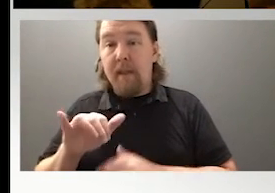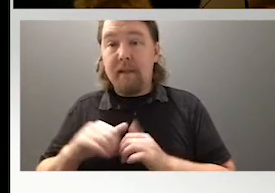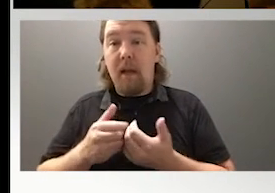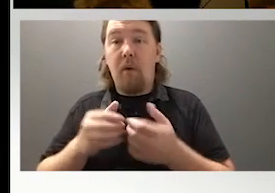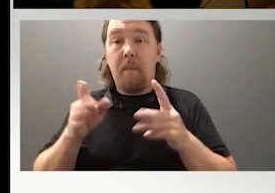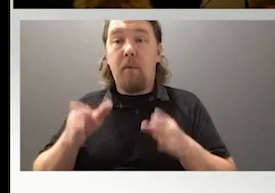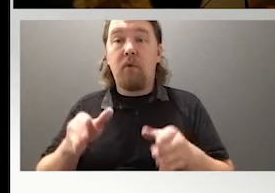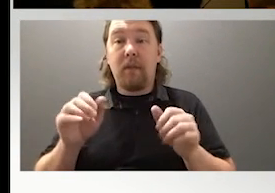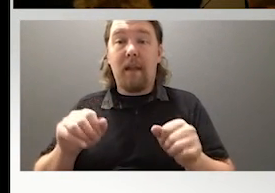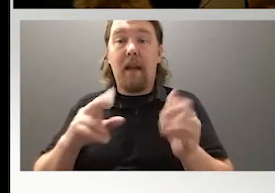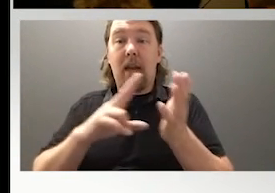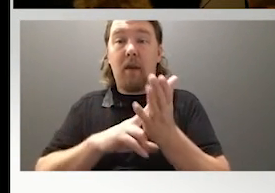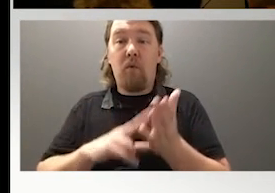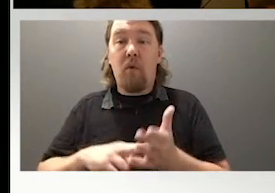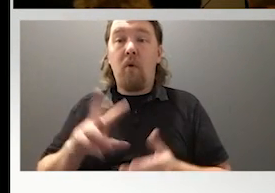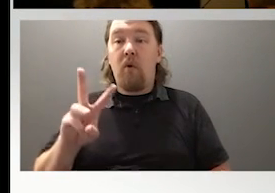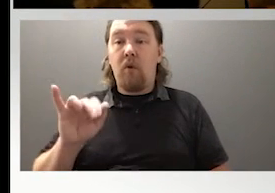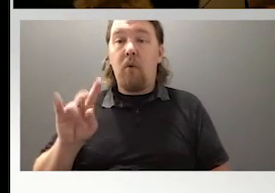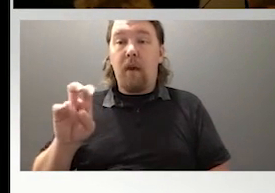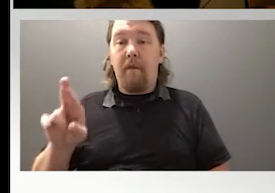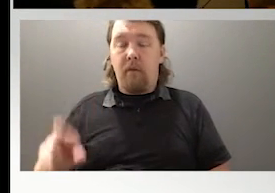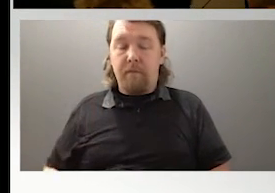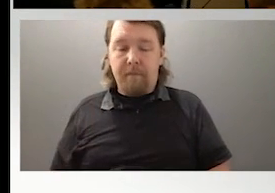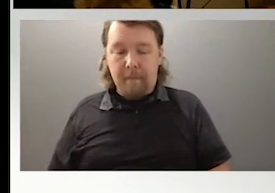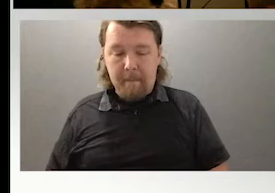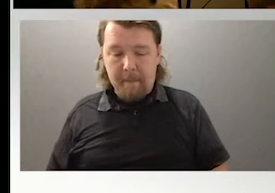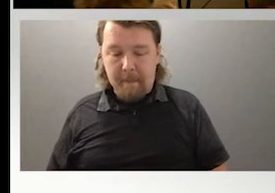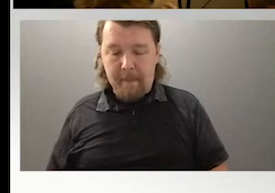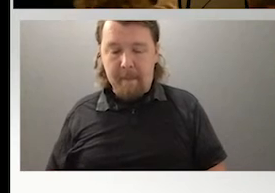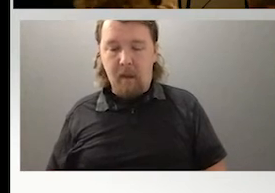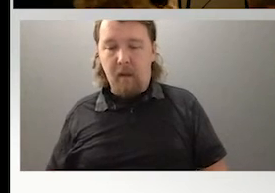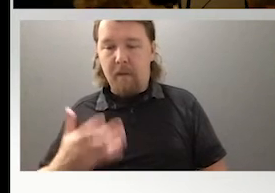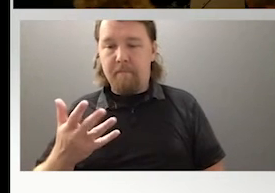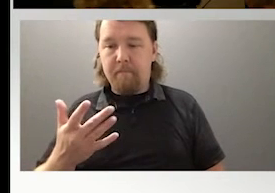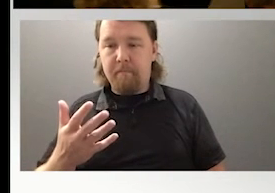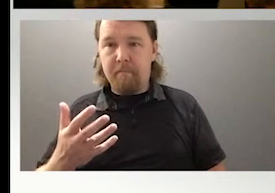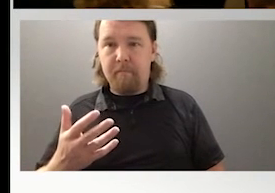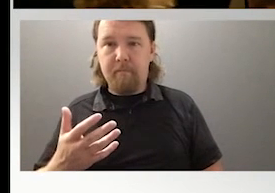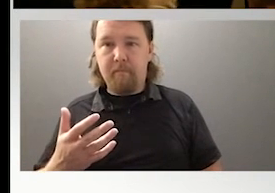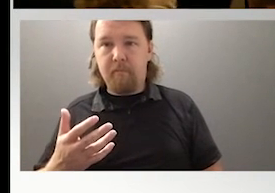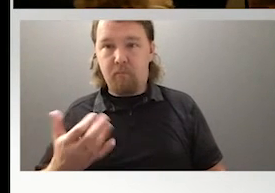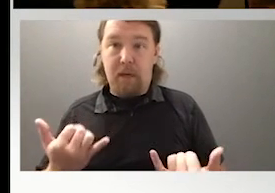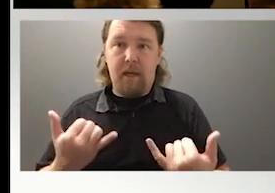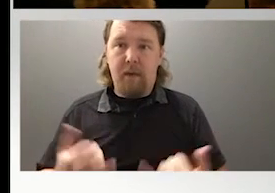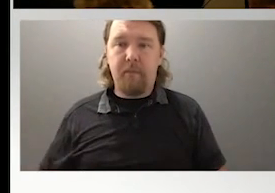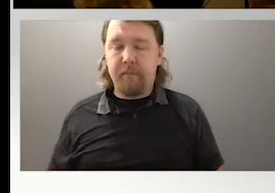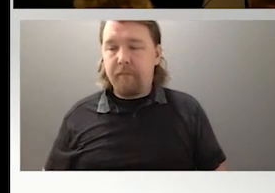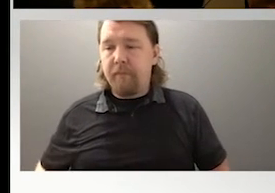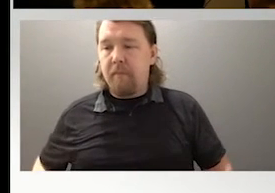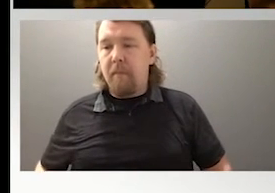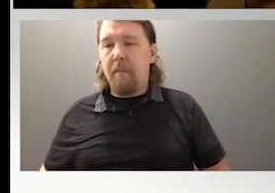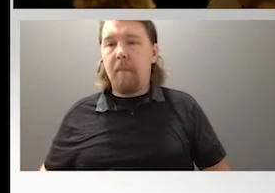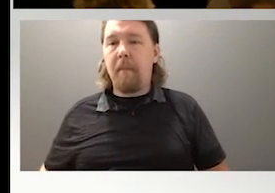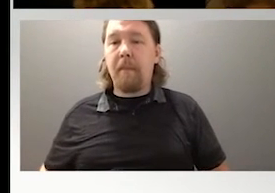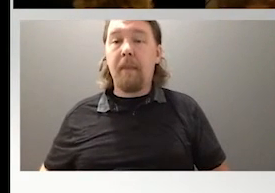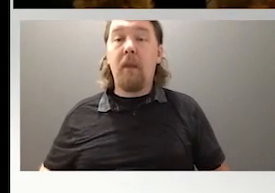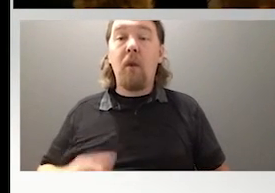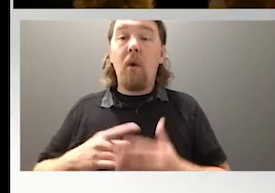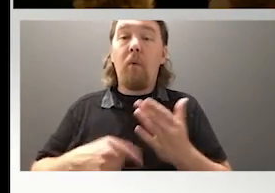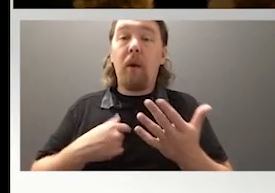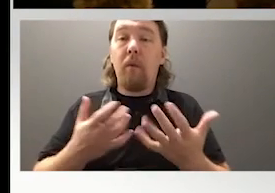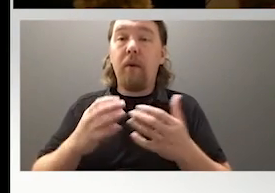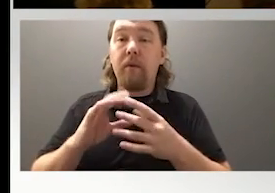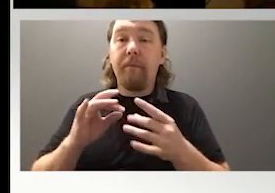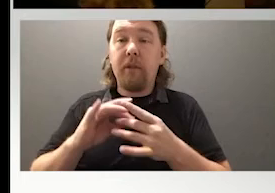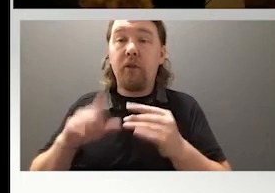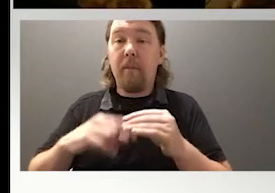can enroll on the waiver as we speak right now. And what I wanted to mention about the